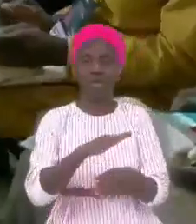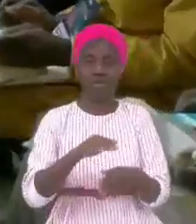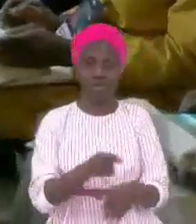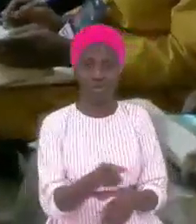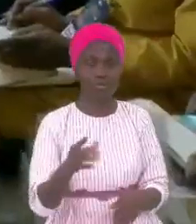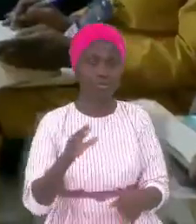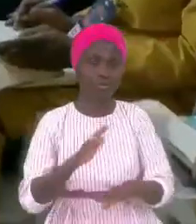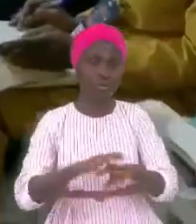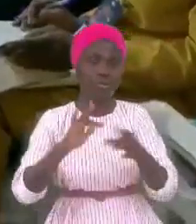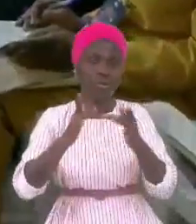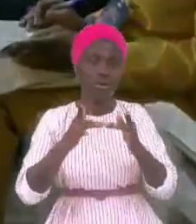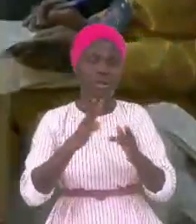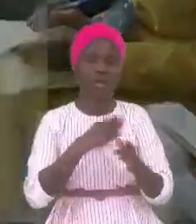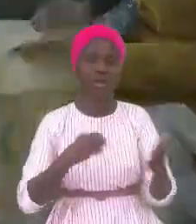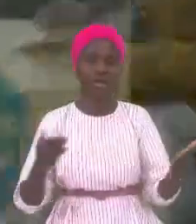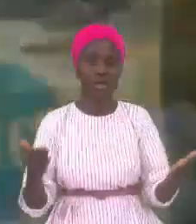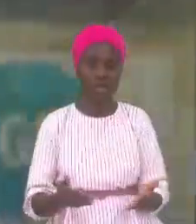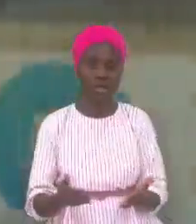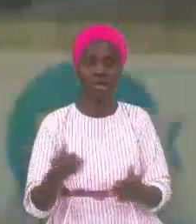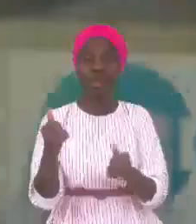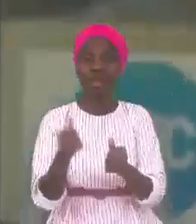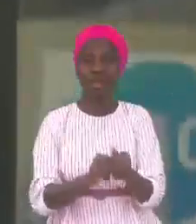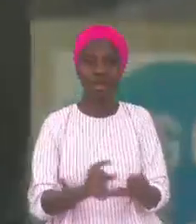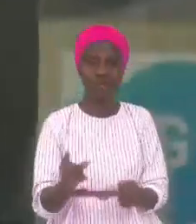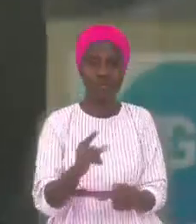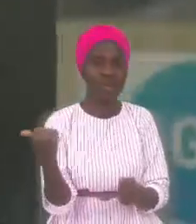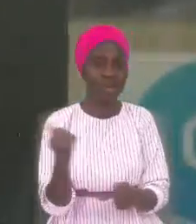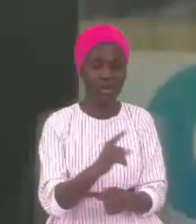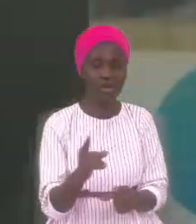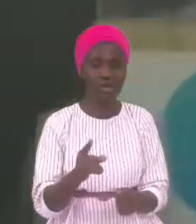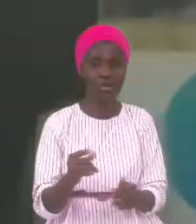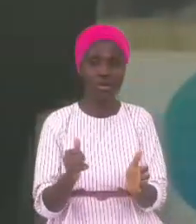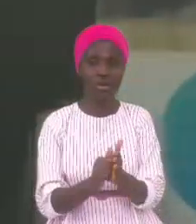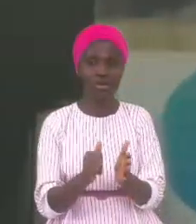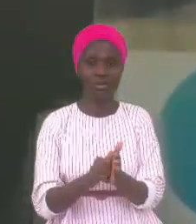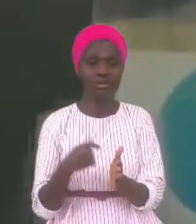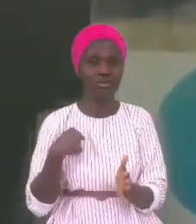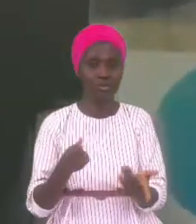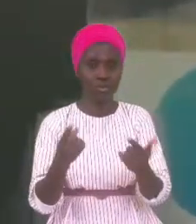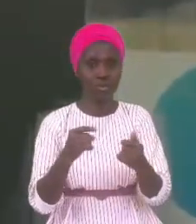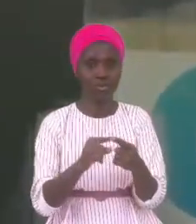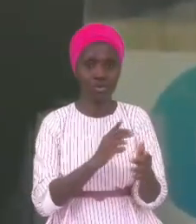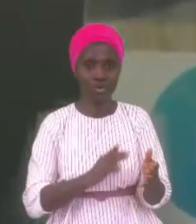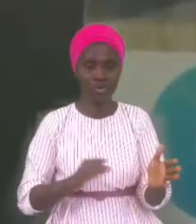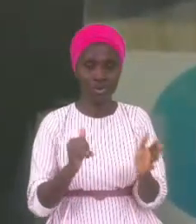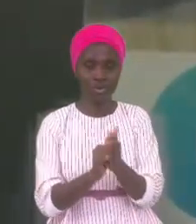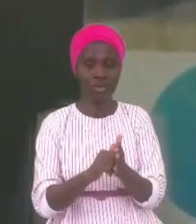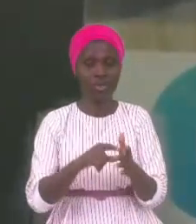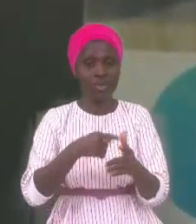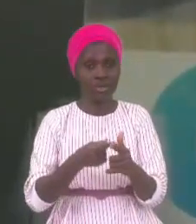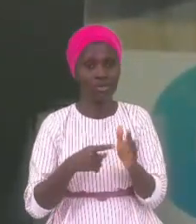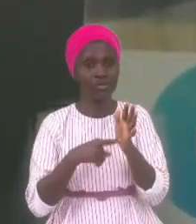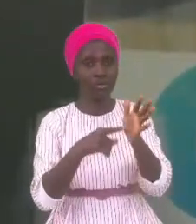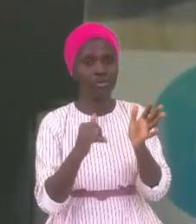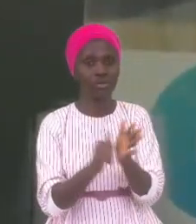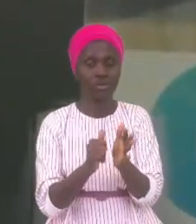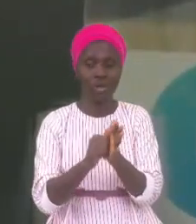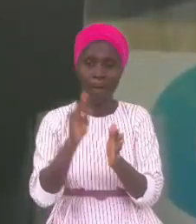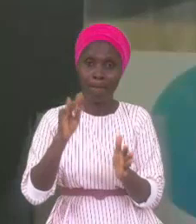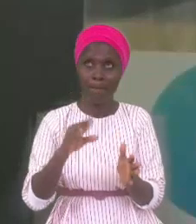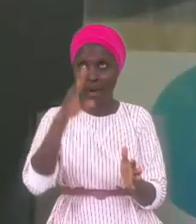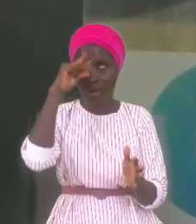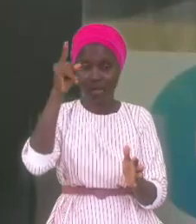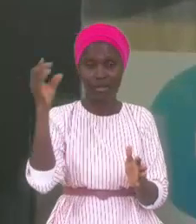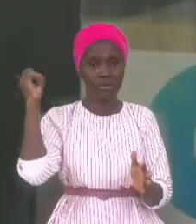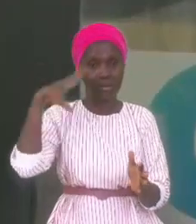will come nearer to Christ, and then we'll show that by his grace, greater grace in our lives and greater glory in our lives,